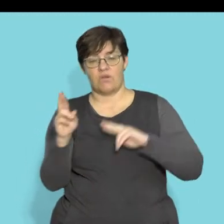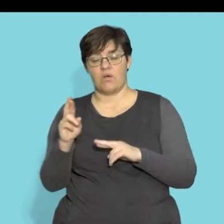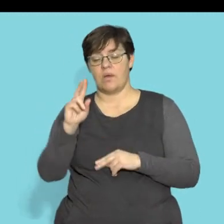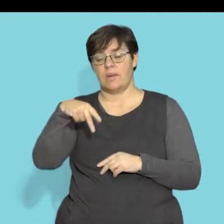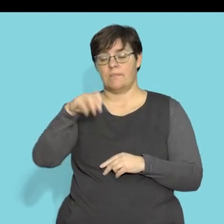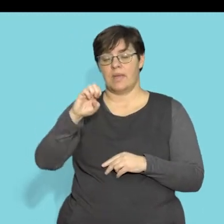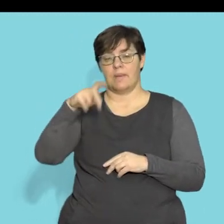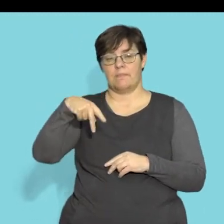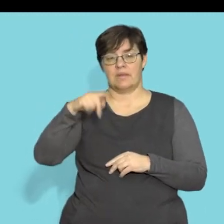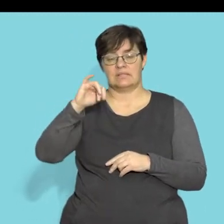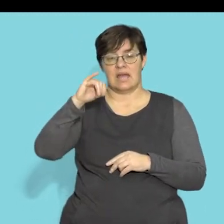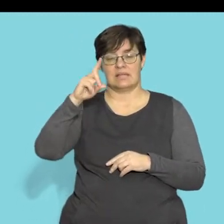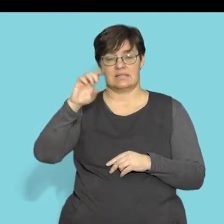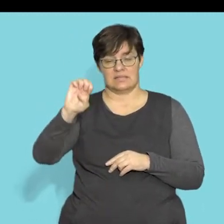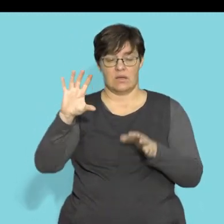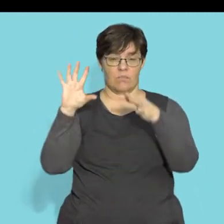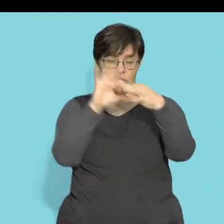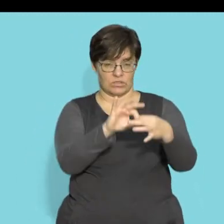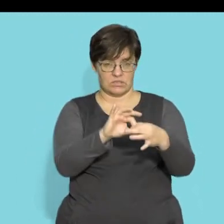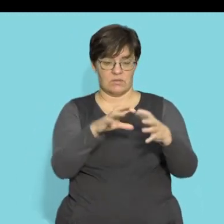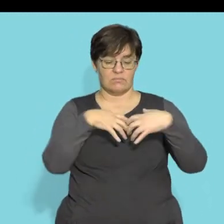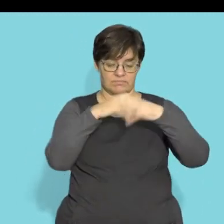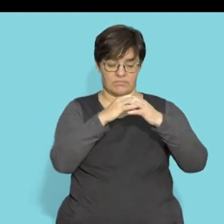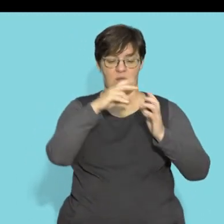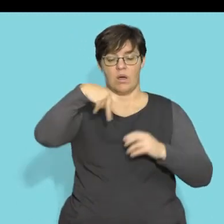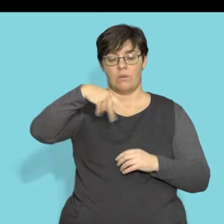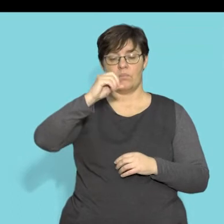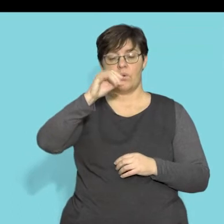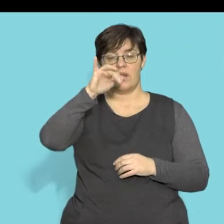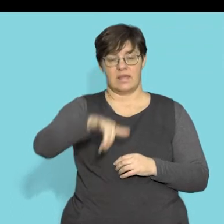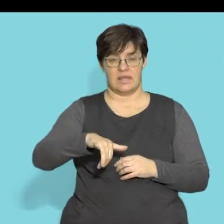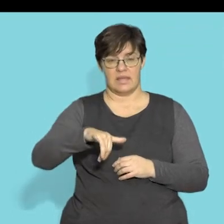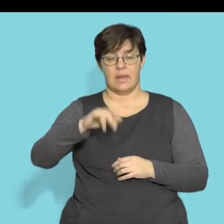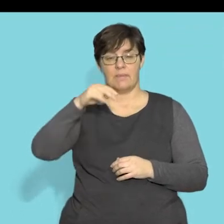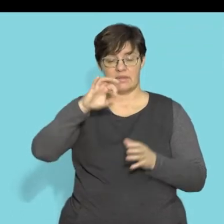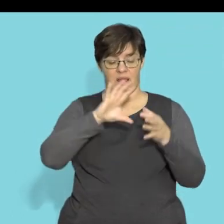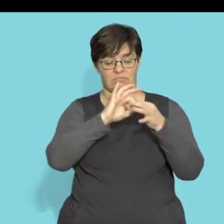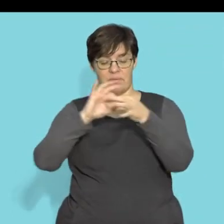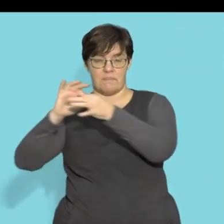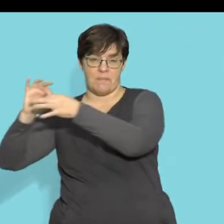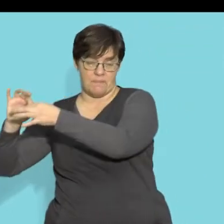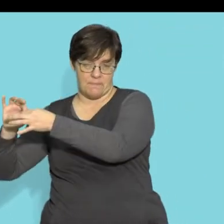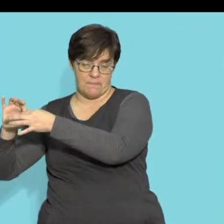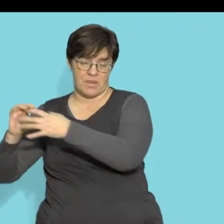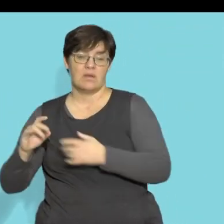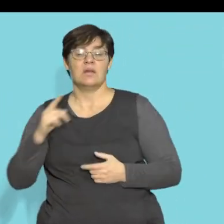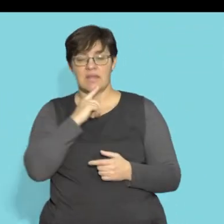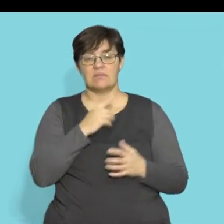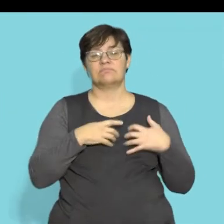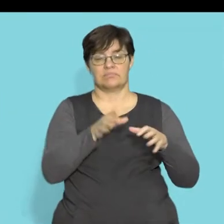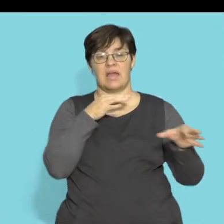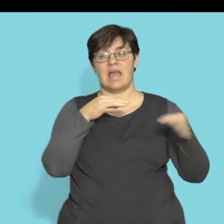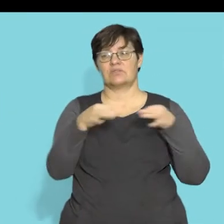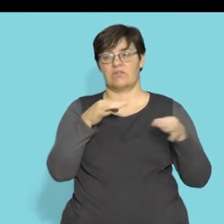with peptide bonds, forming eventually a polypeptide chain. And that describes essentially